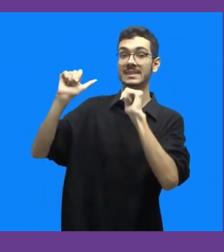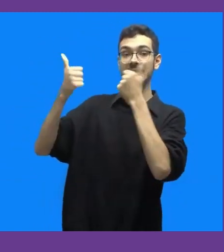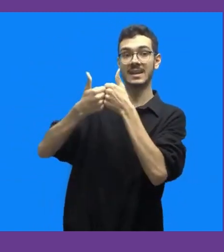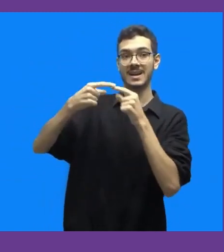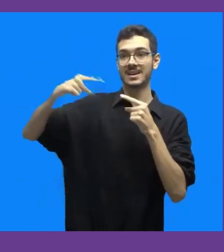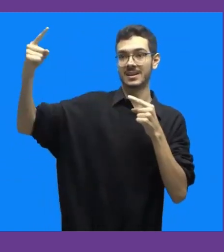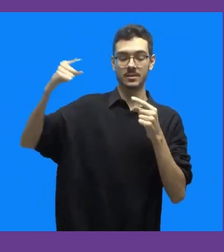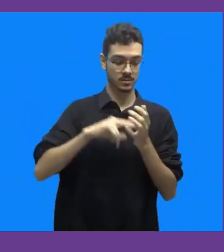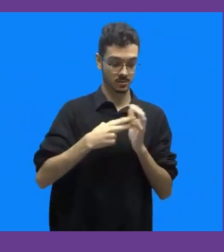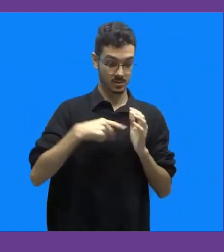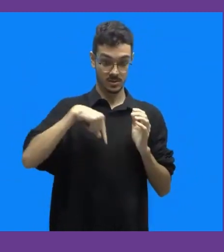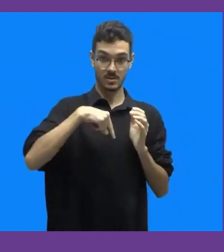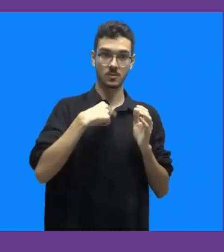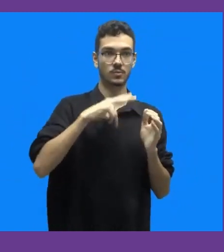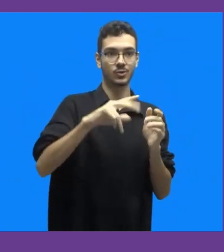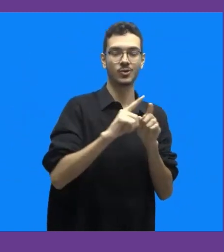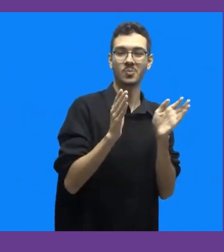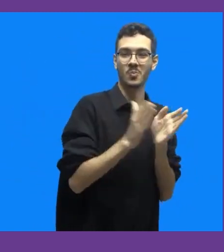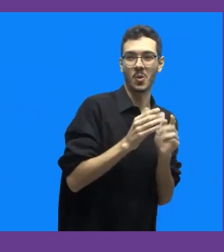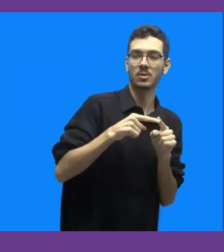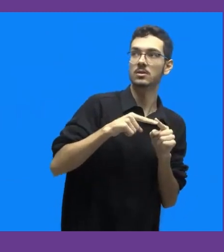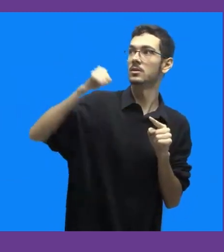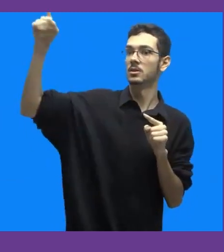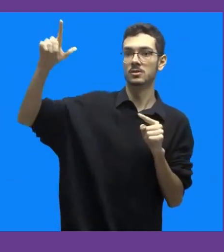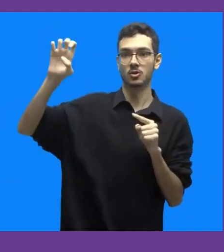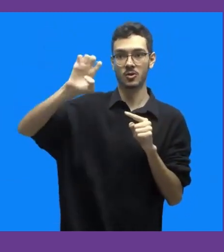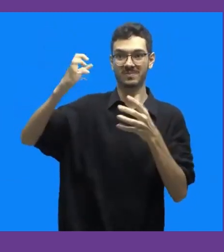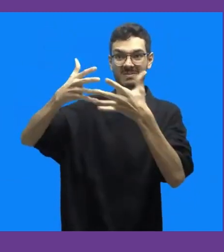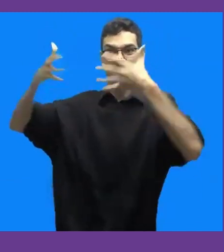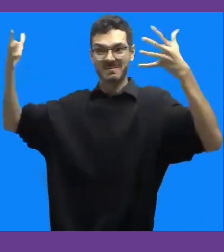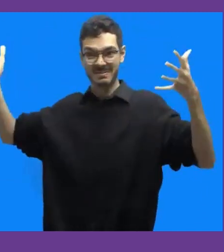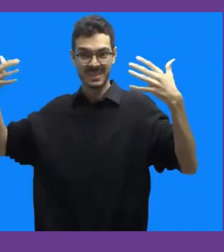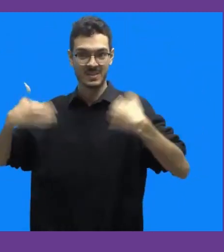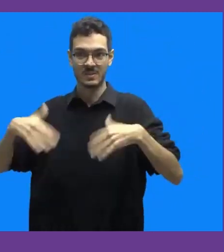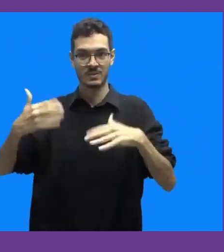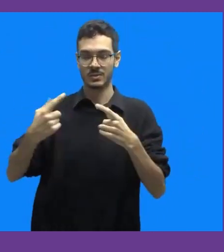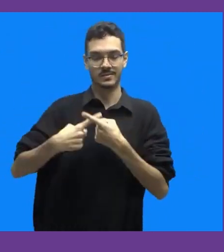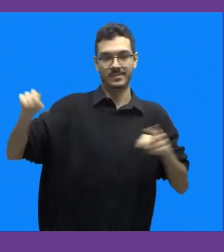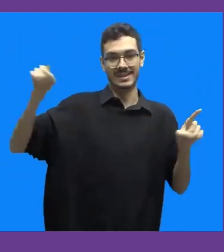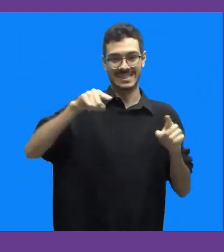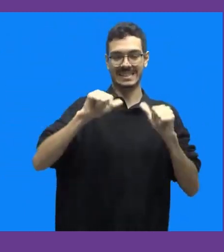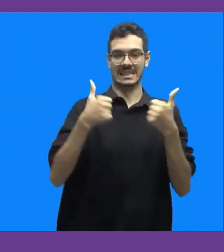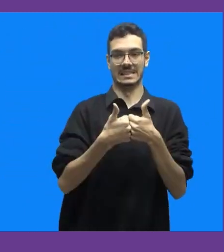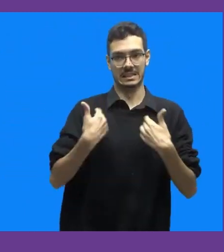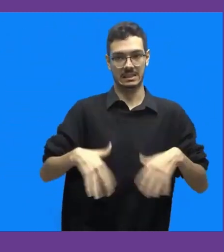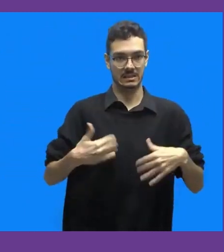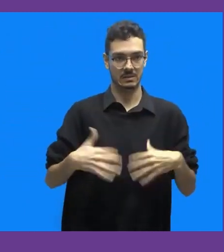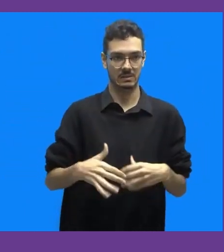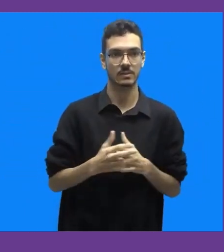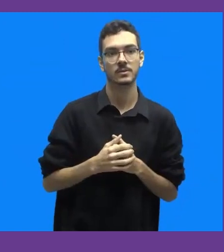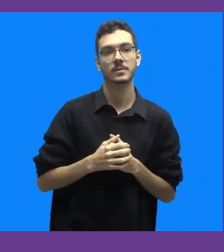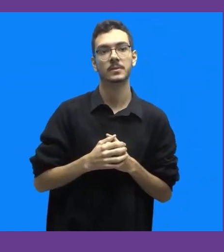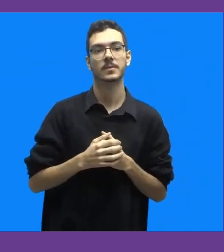That's why, and as I explained before, we tried really to stick